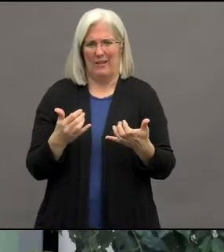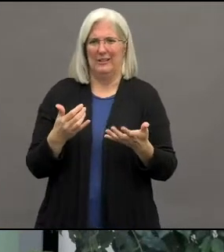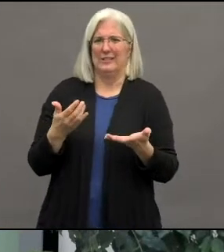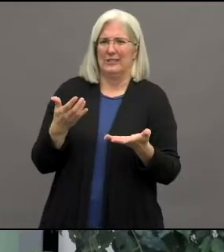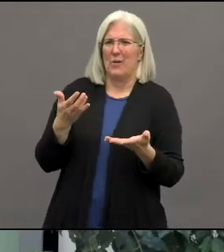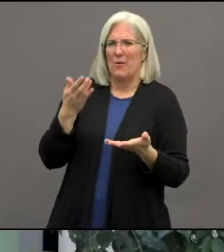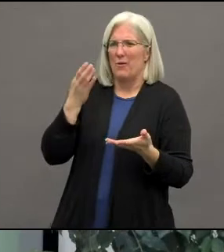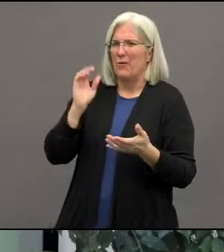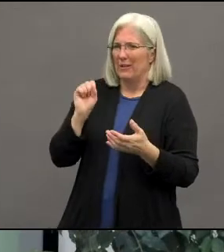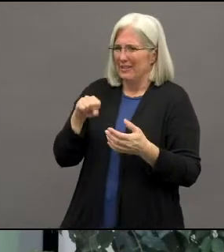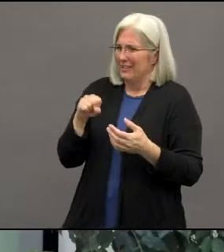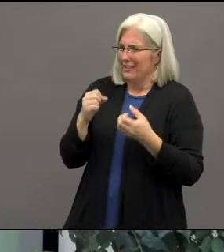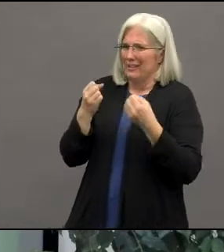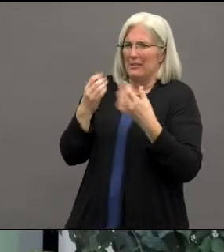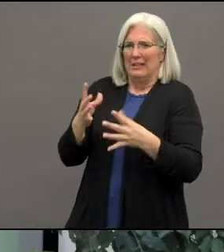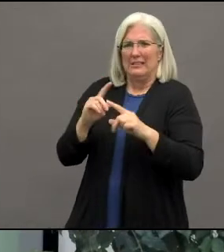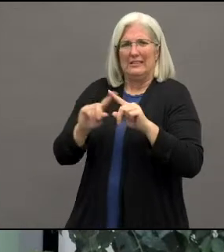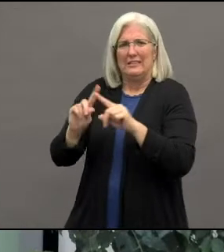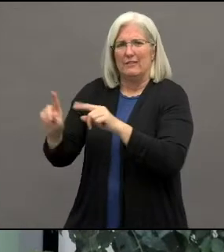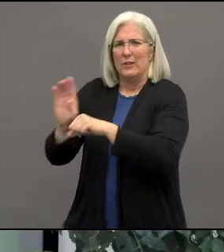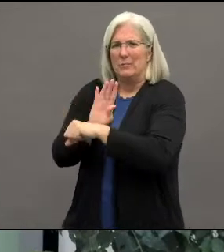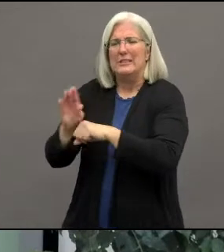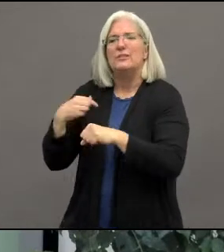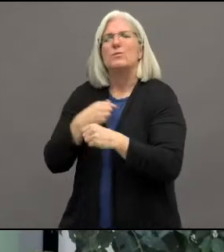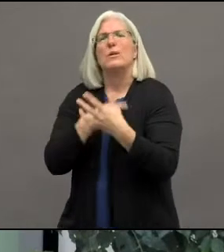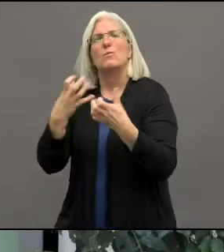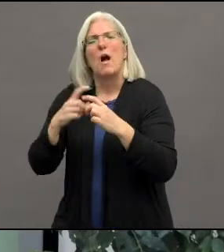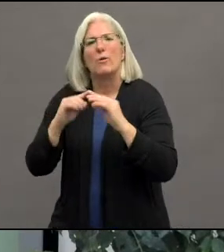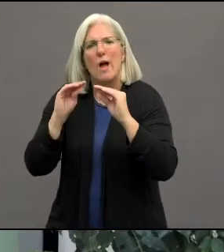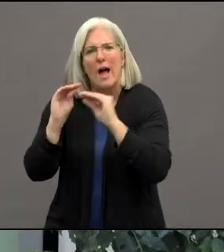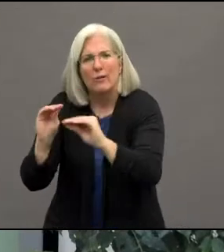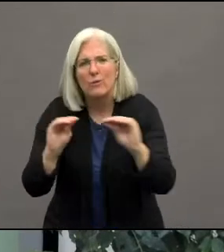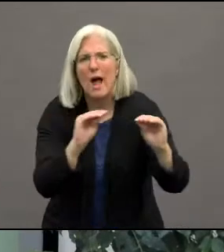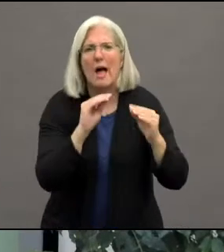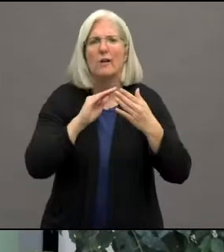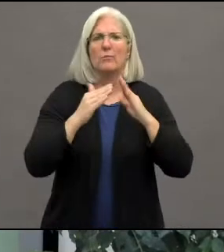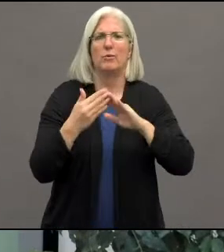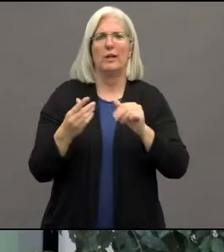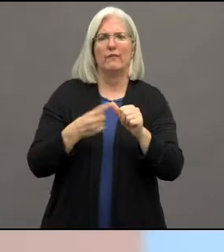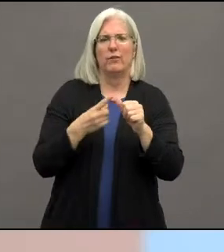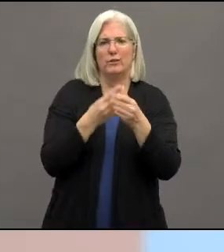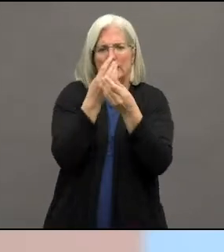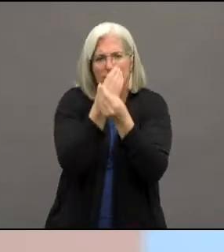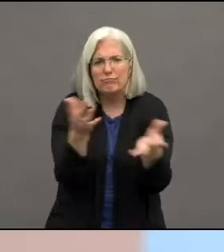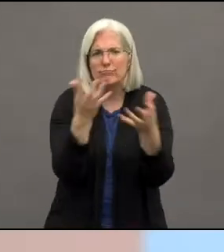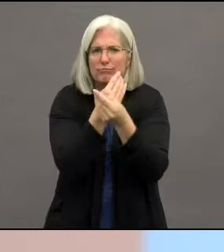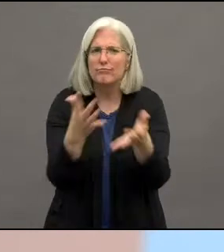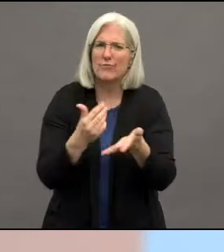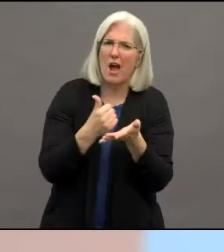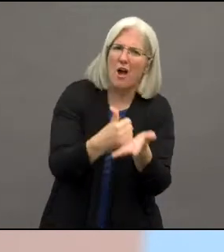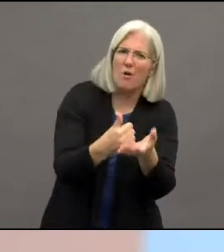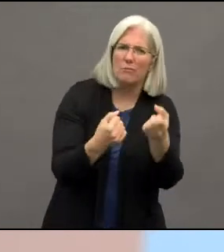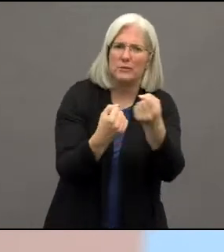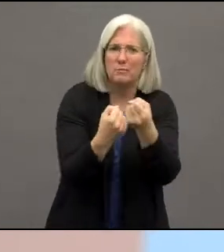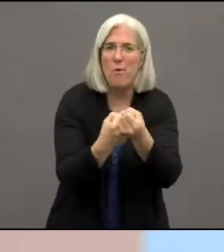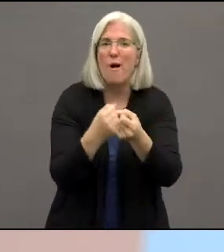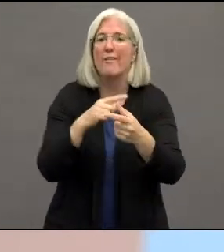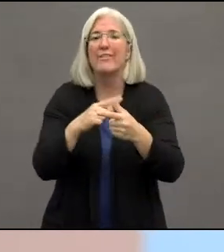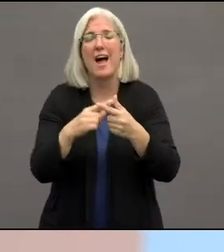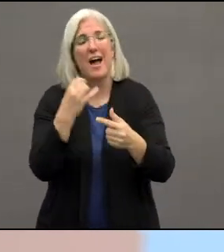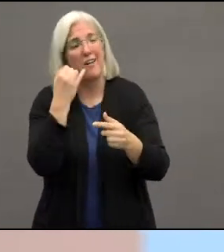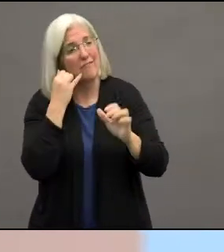done our part, which is educating our community first before we take further action. So in